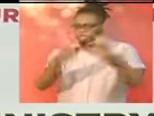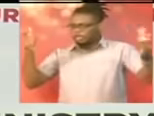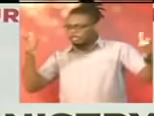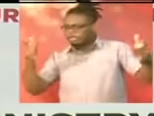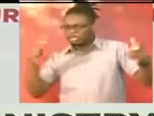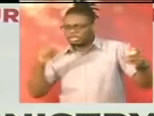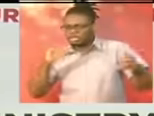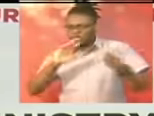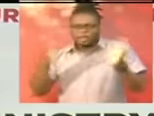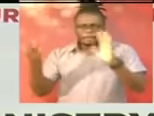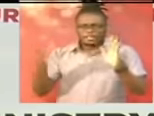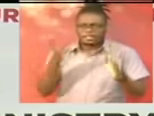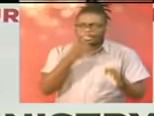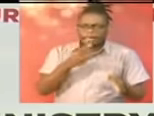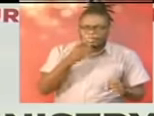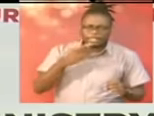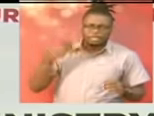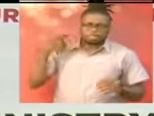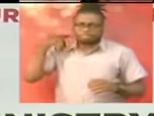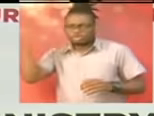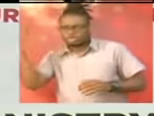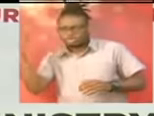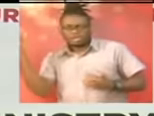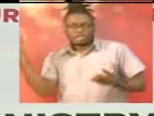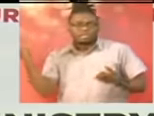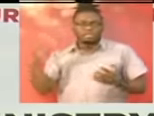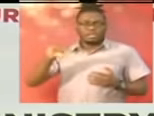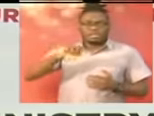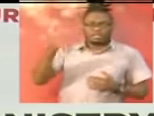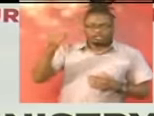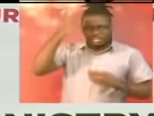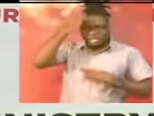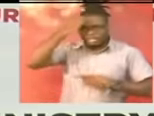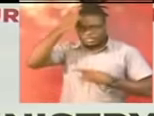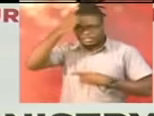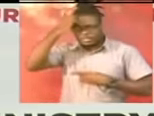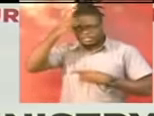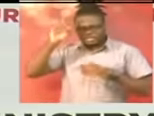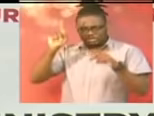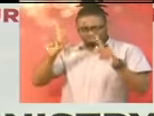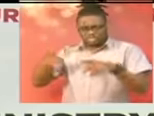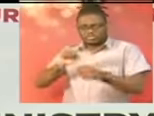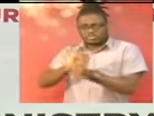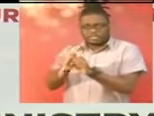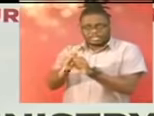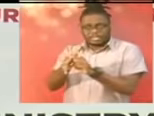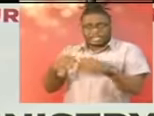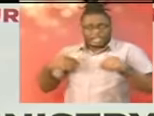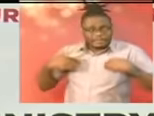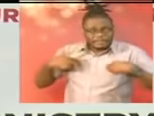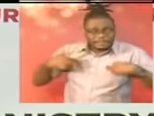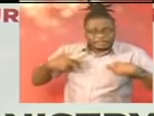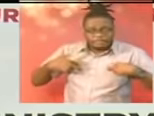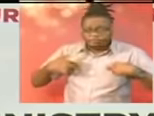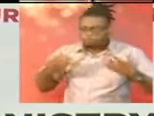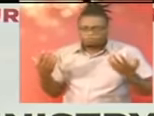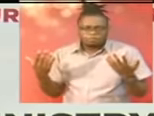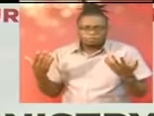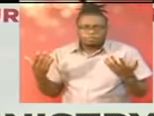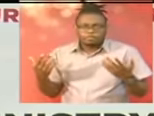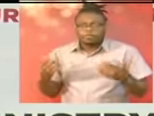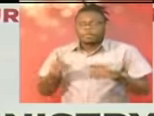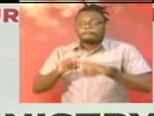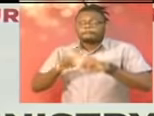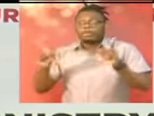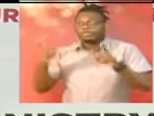among the comorbidities. But what we did notice is that because people who are diabetic and hypertensive have been among the